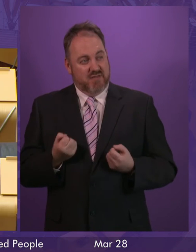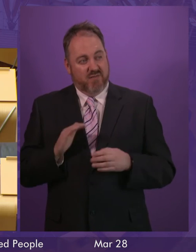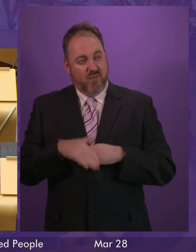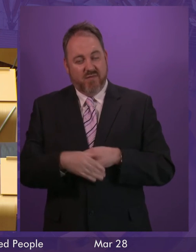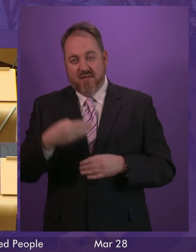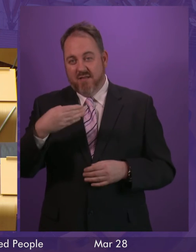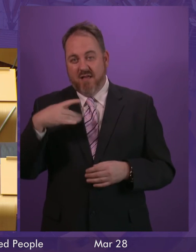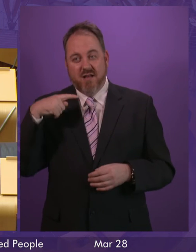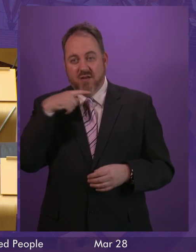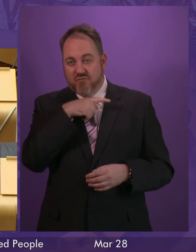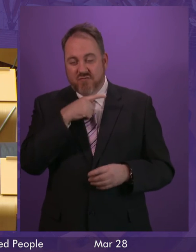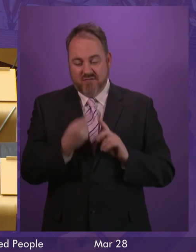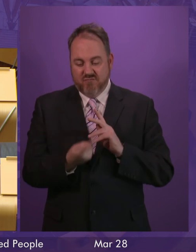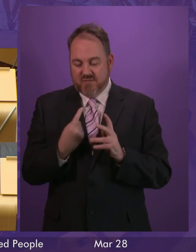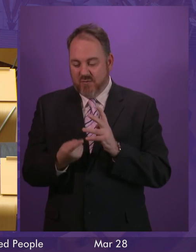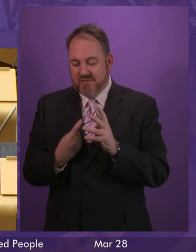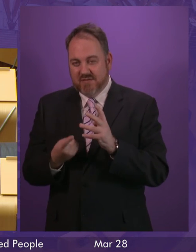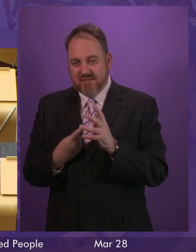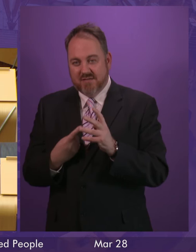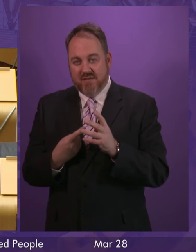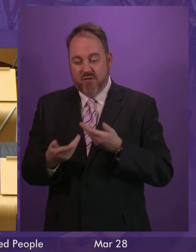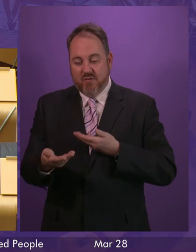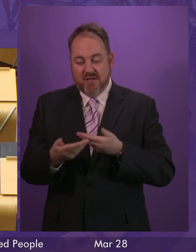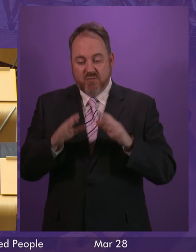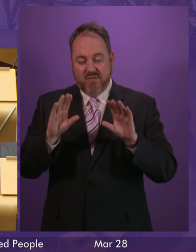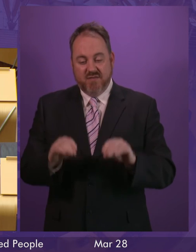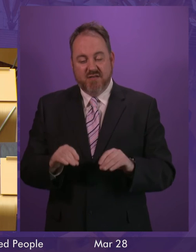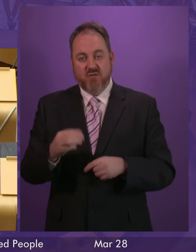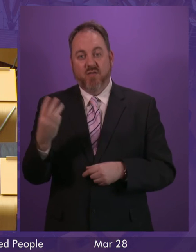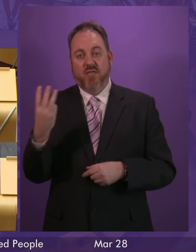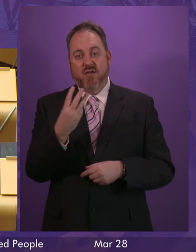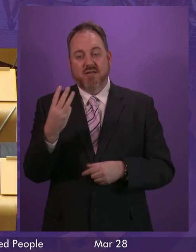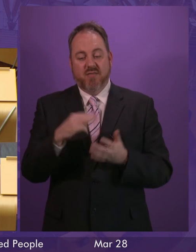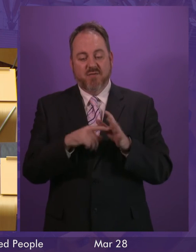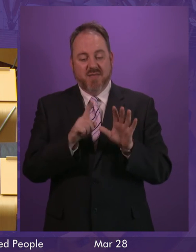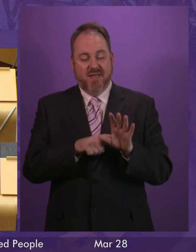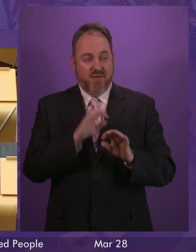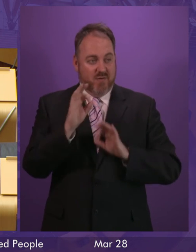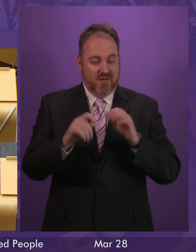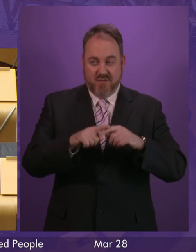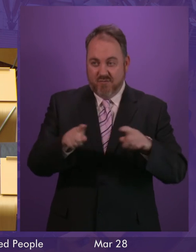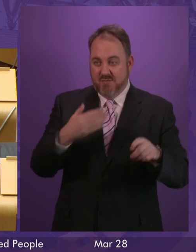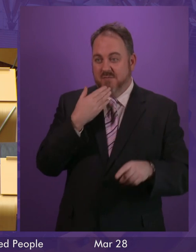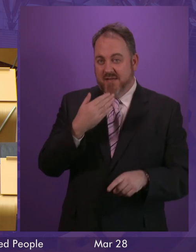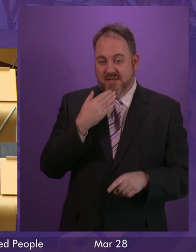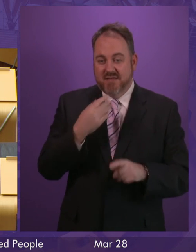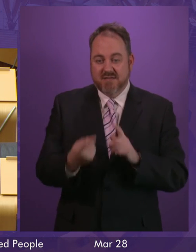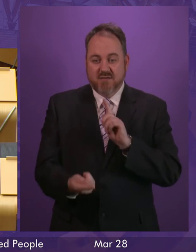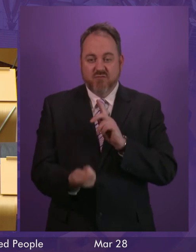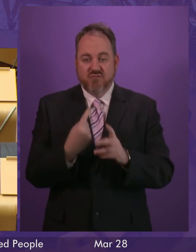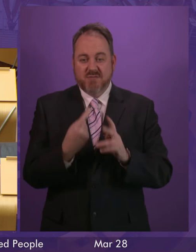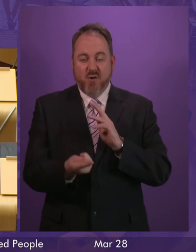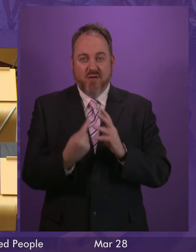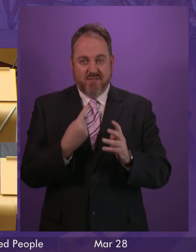And the consultation closes on the 13th of May. And I would encourage everyone in the chamber to respond to that